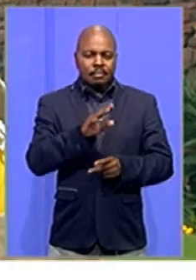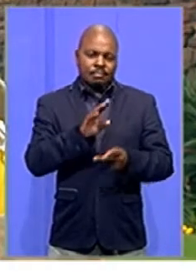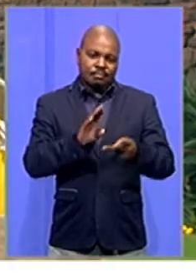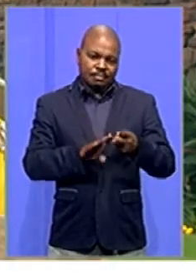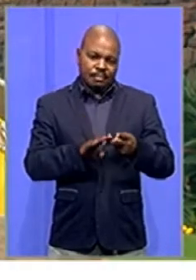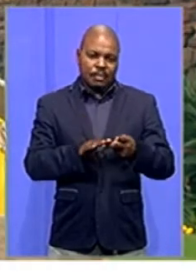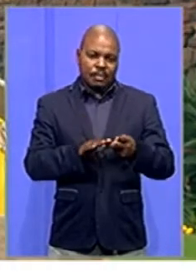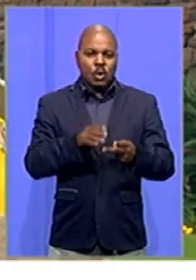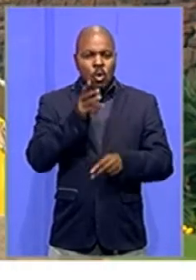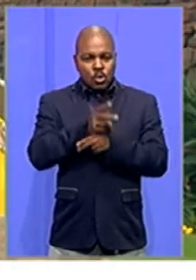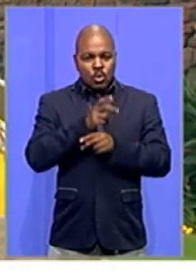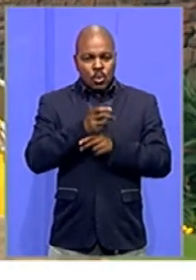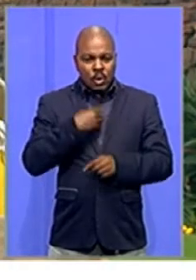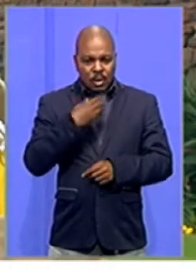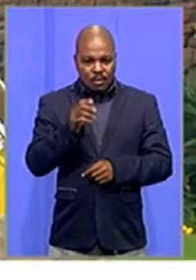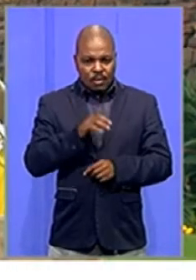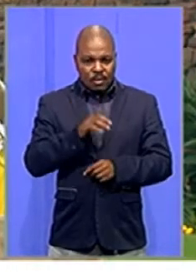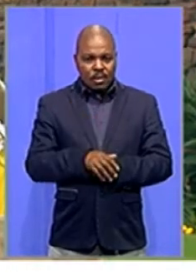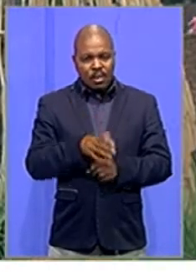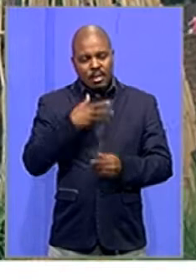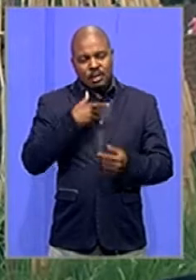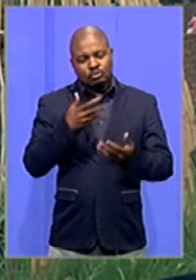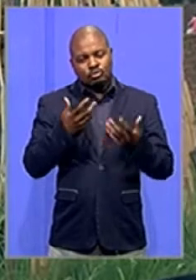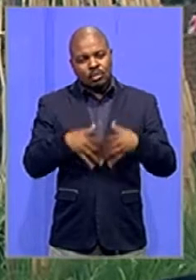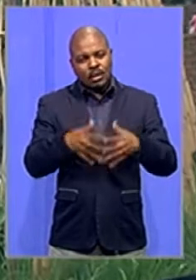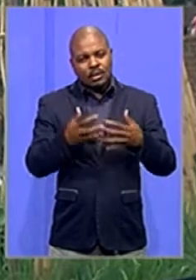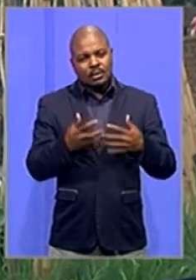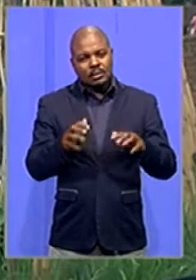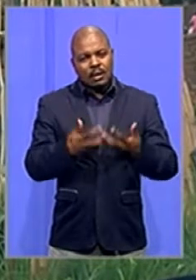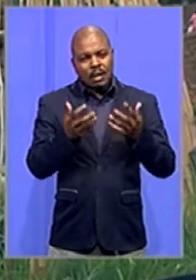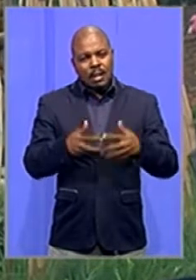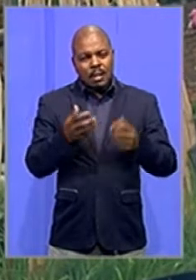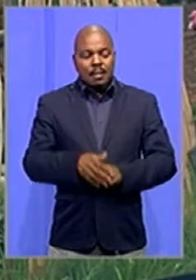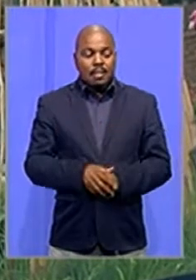and then we will also have a variety of salads. Morena wa Khoisan